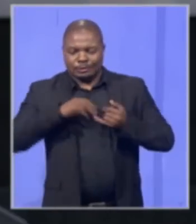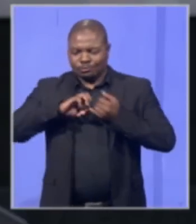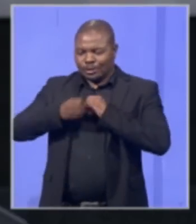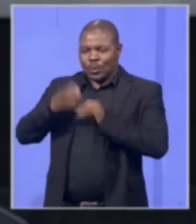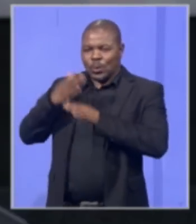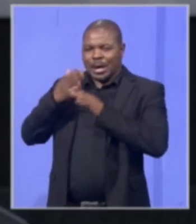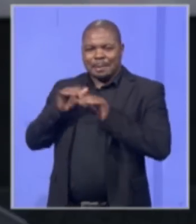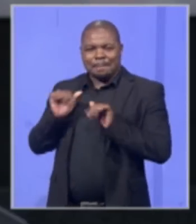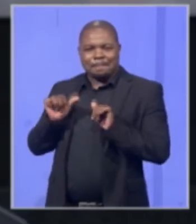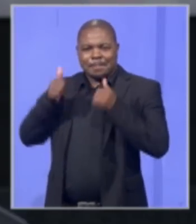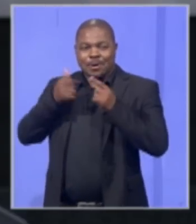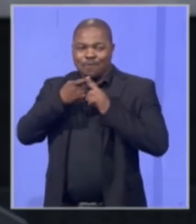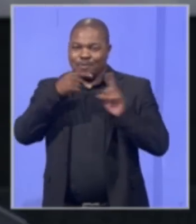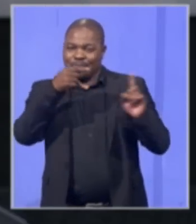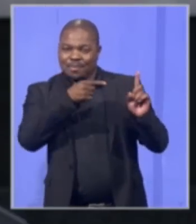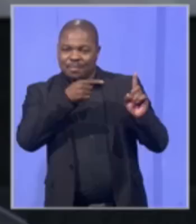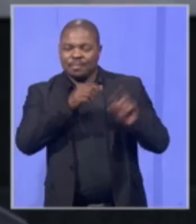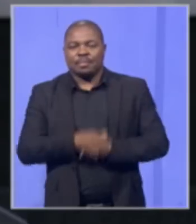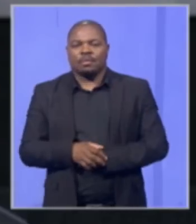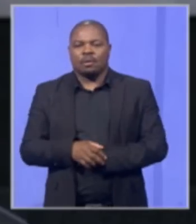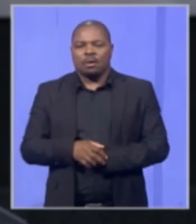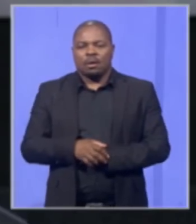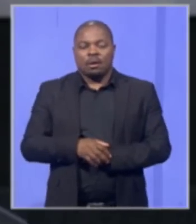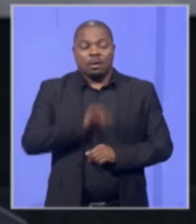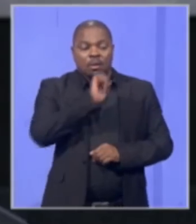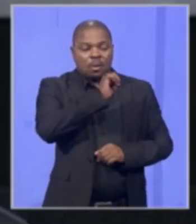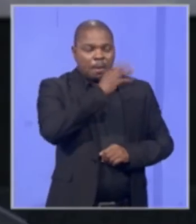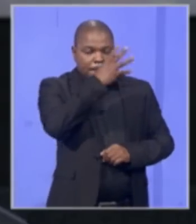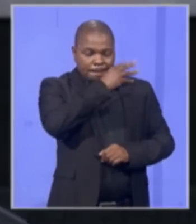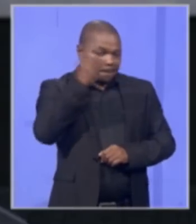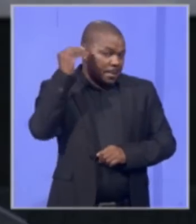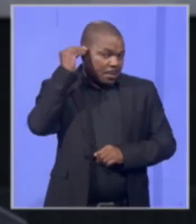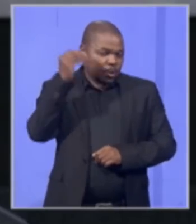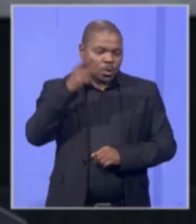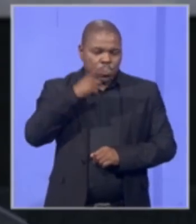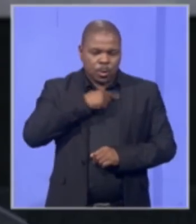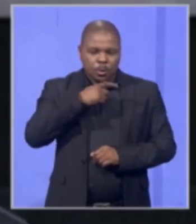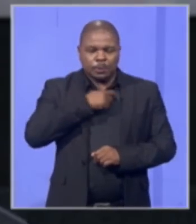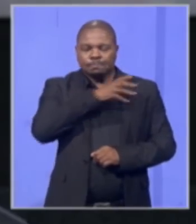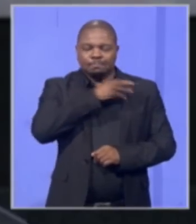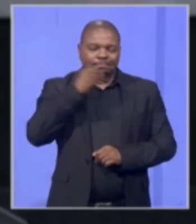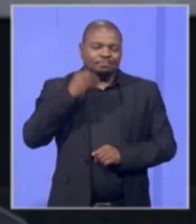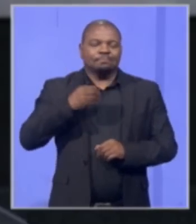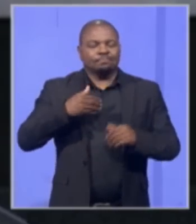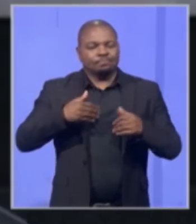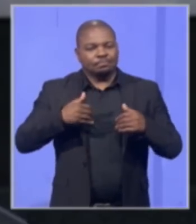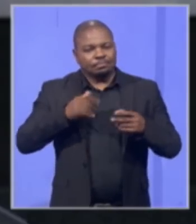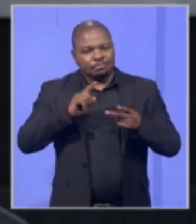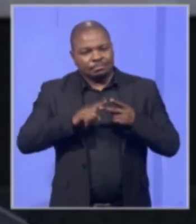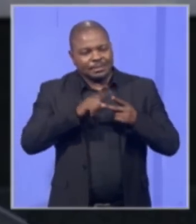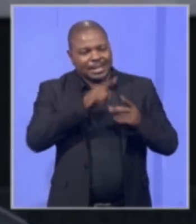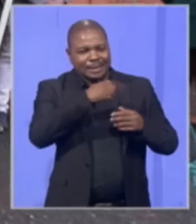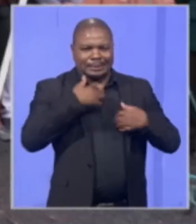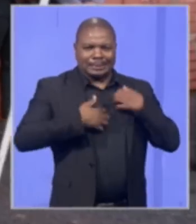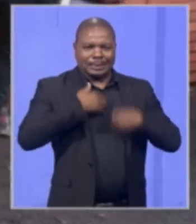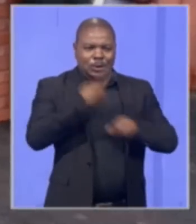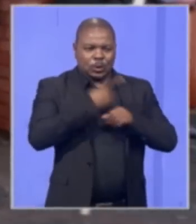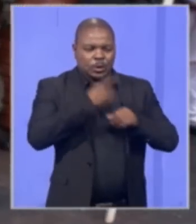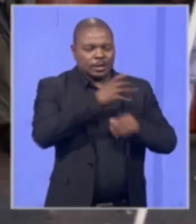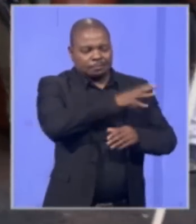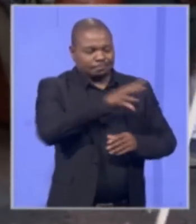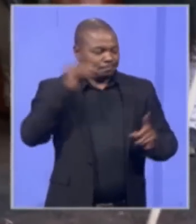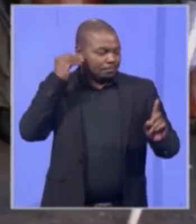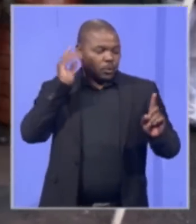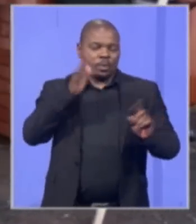excellence. We will cherish the memories of his courage, his loyalty, and infectious enthusiasm. Strydom o